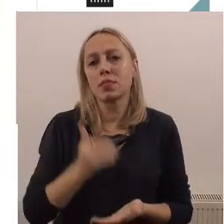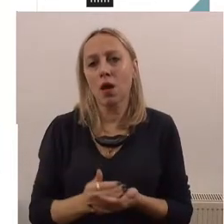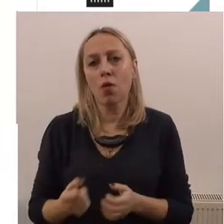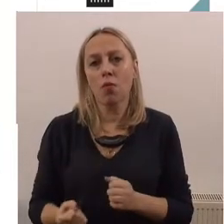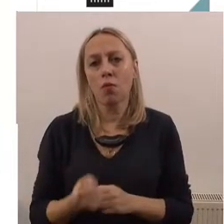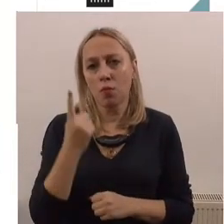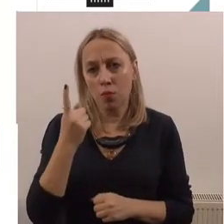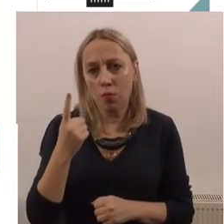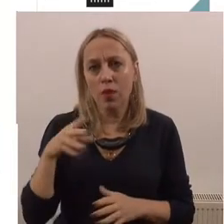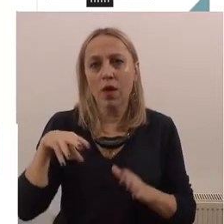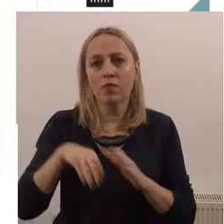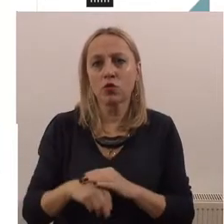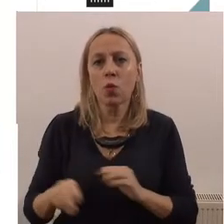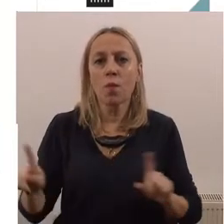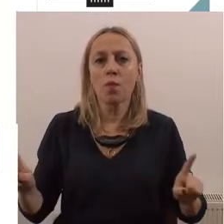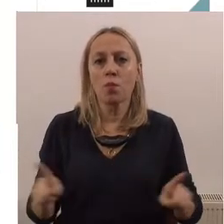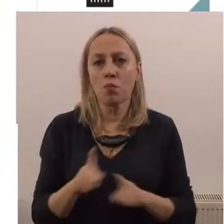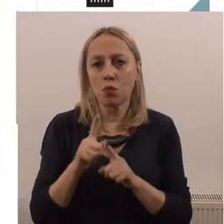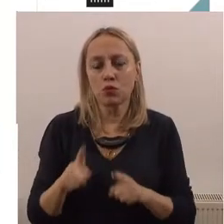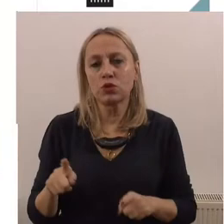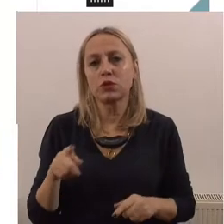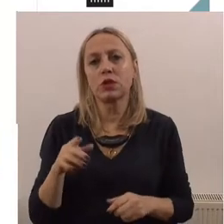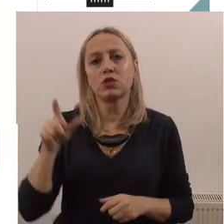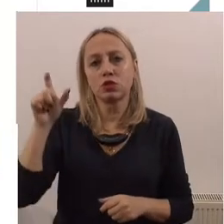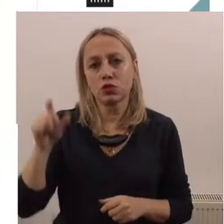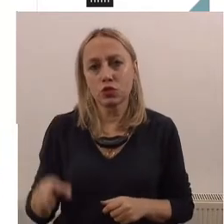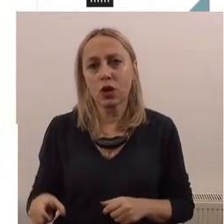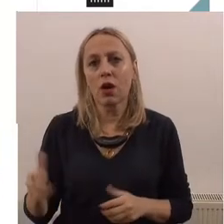So this year, we also